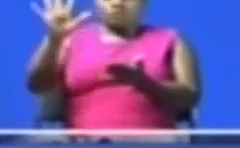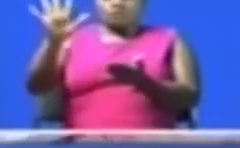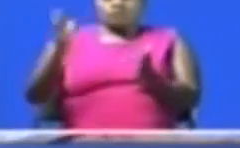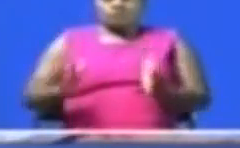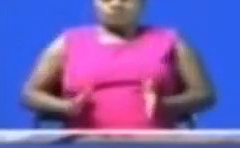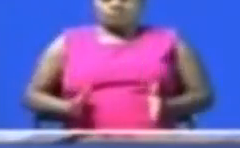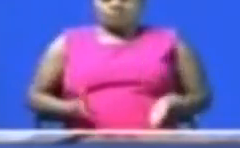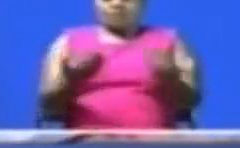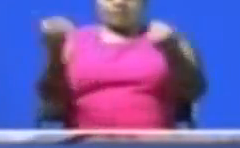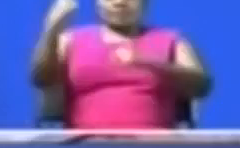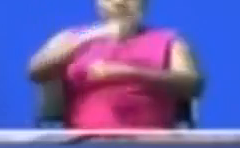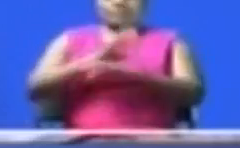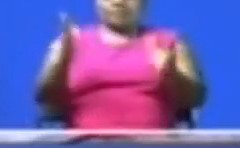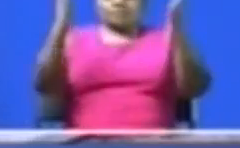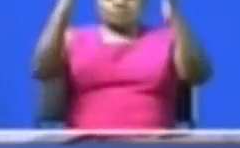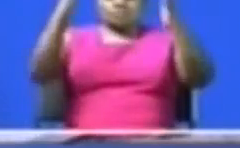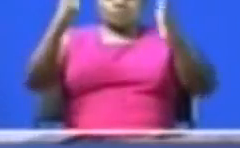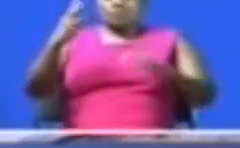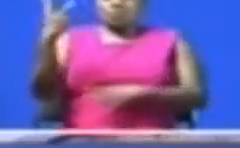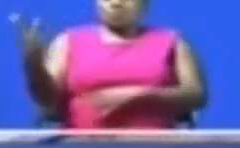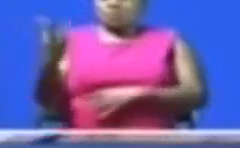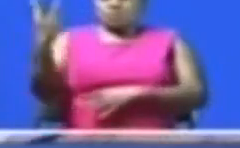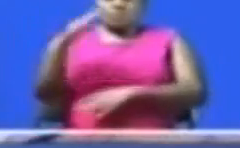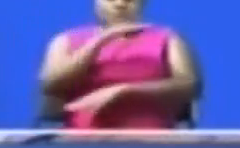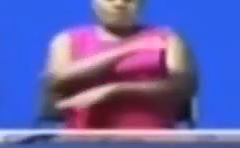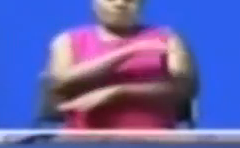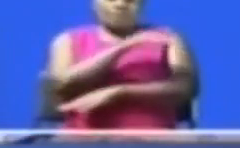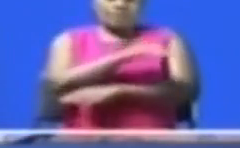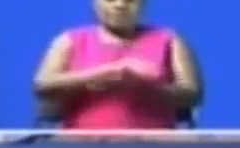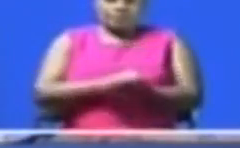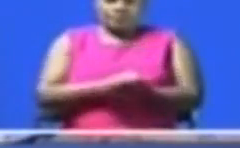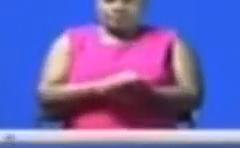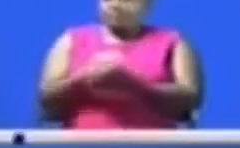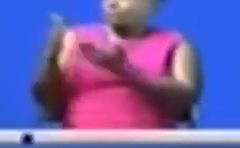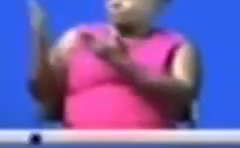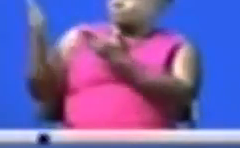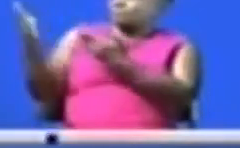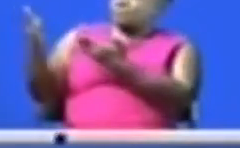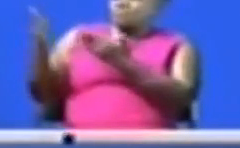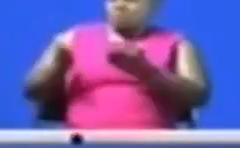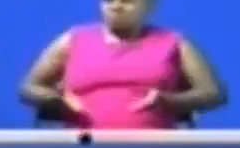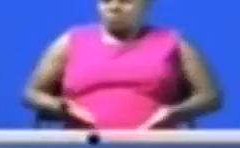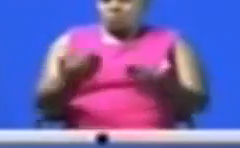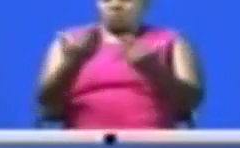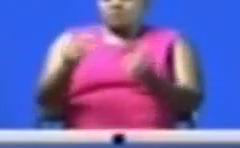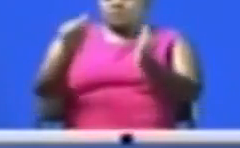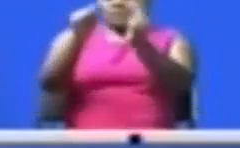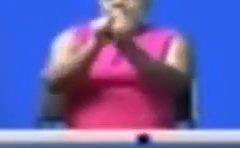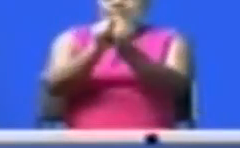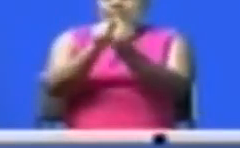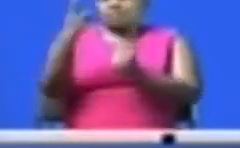was supposed to be celebrated Wednesday evening. Ivy Wangeshi was born on